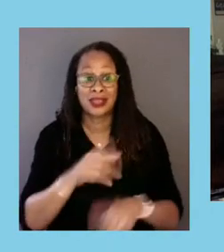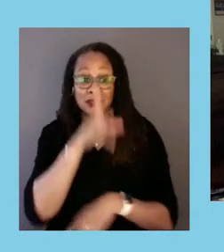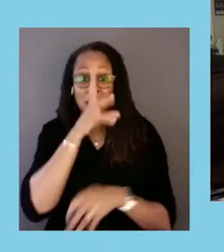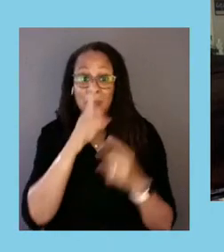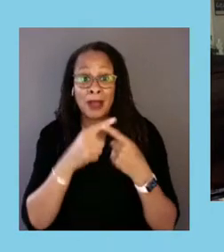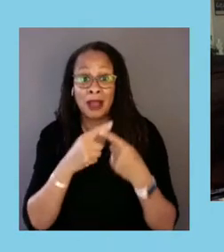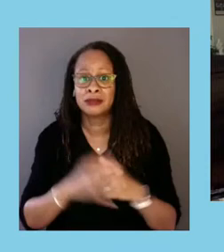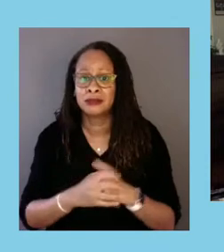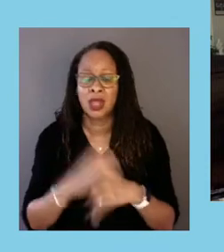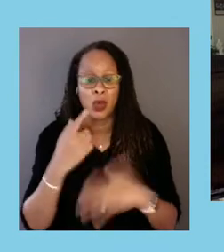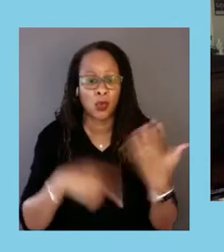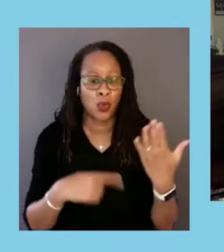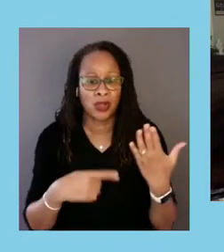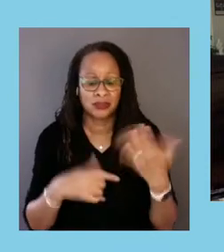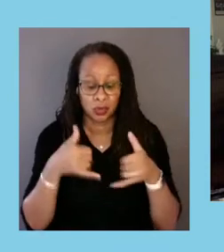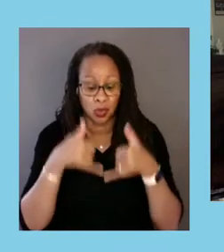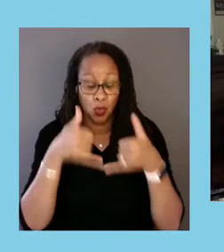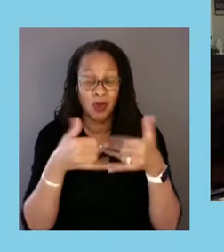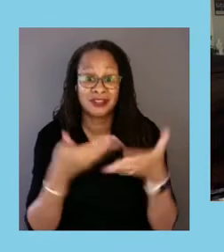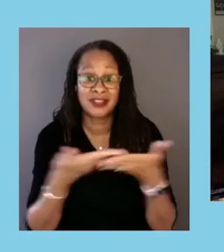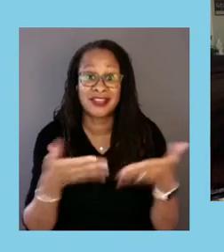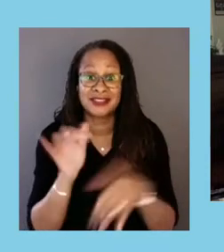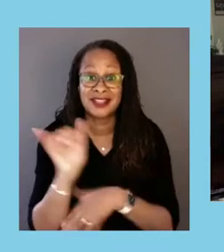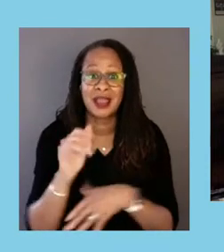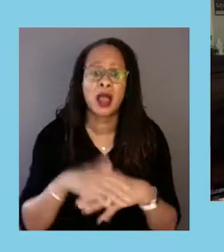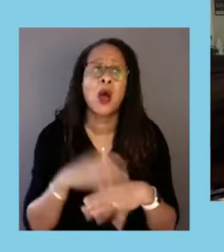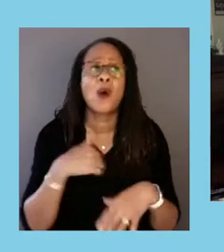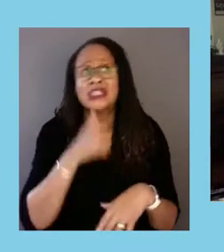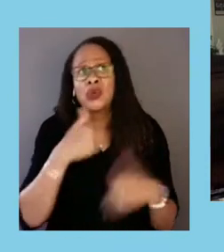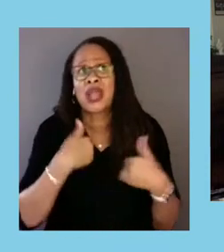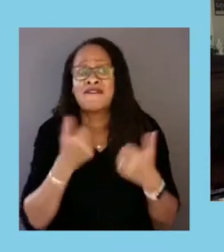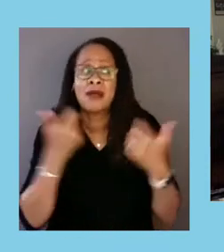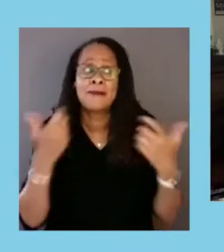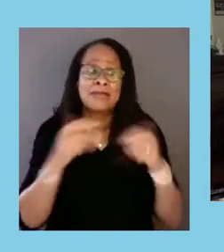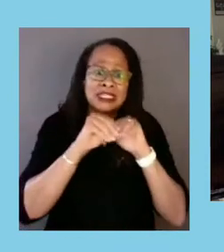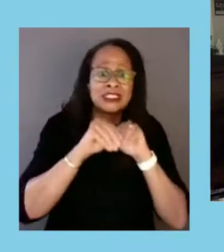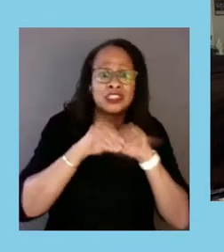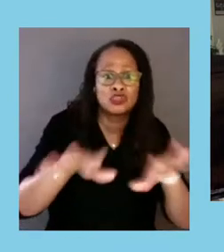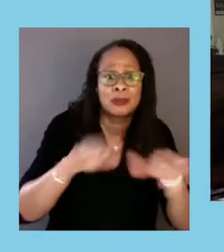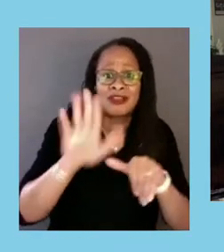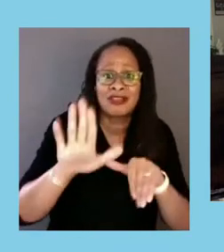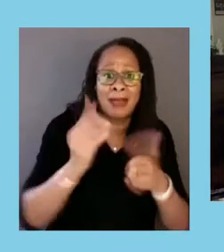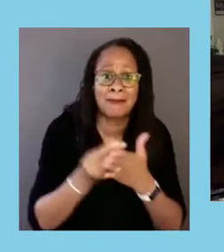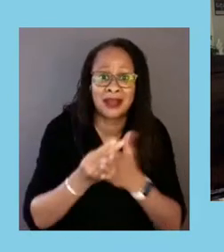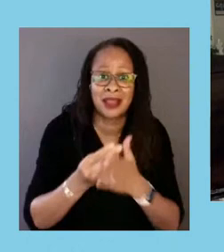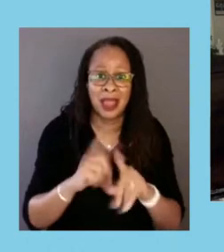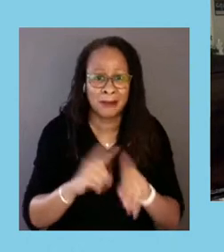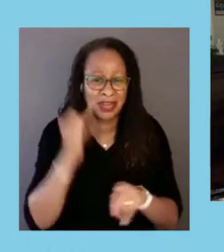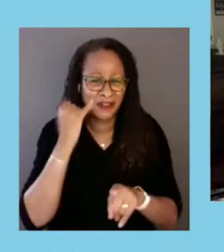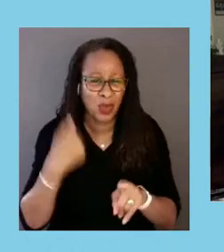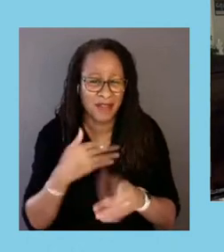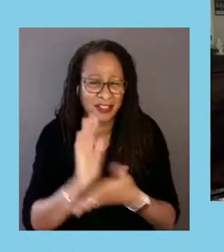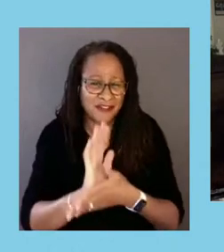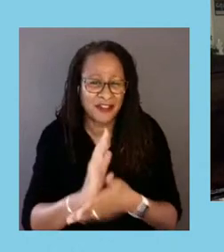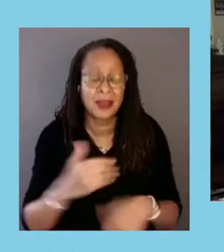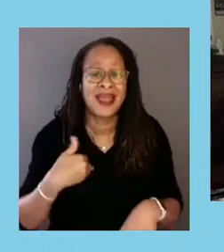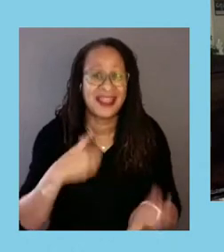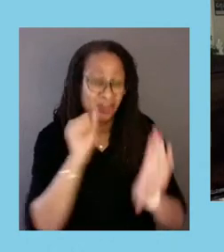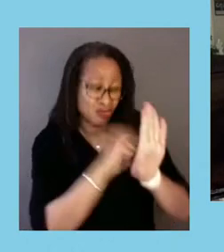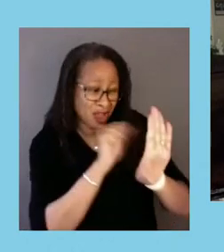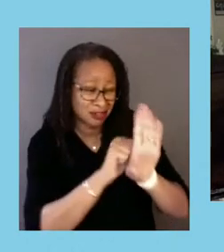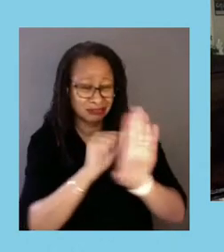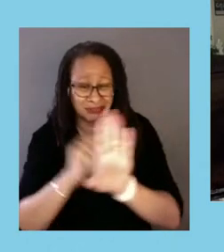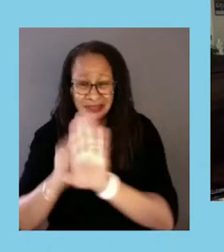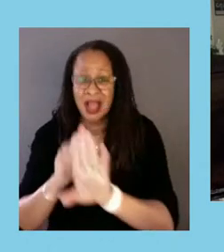the awards thing is like, oh, I don't have this big distributor's money. But if you have that film, and if you knock on the doors, let's say of Ramona